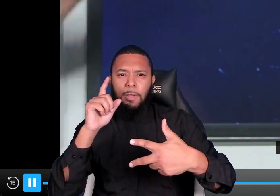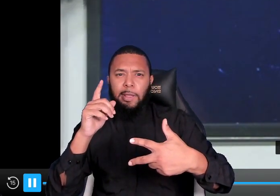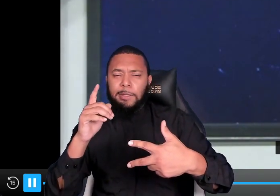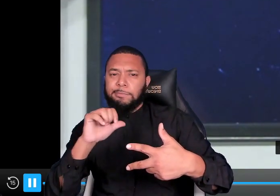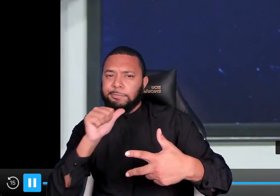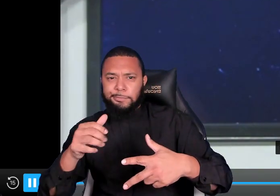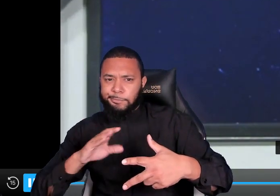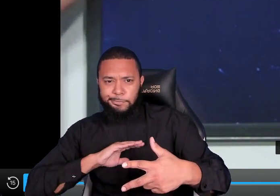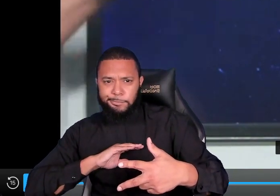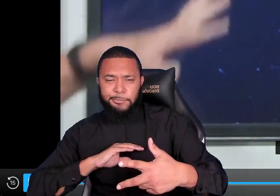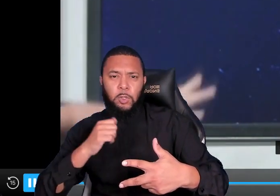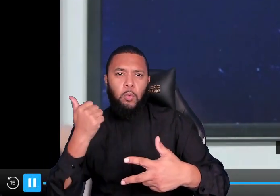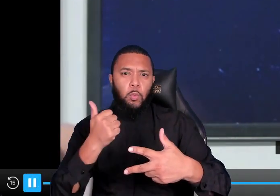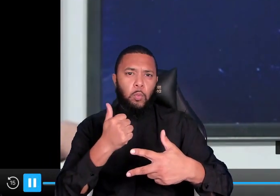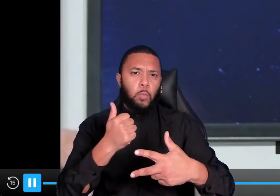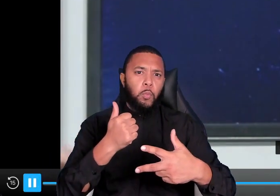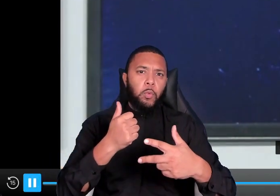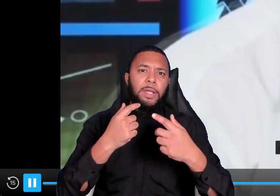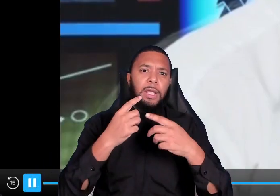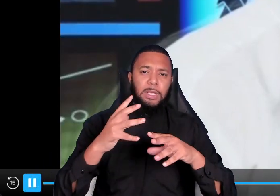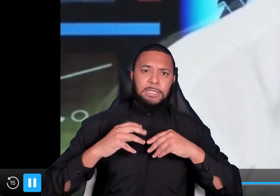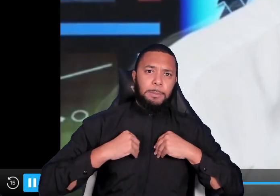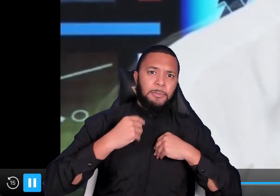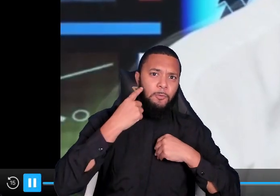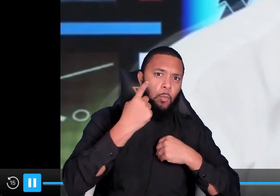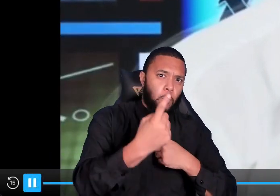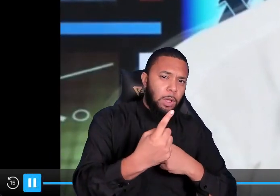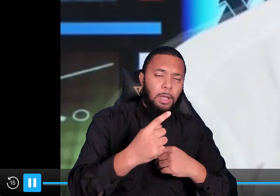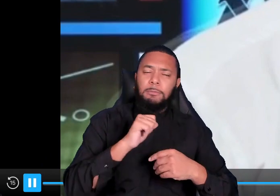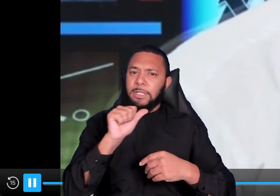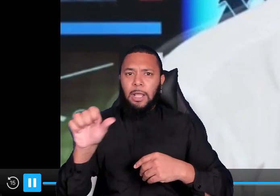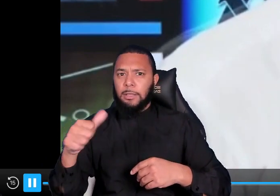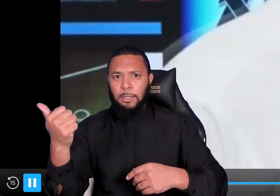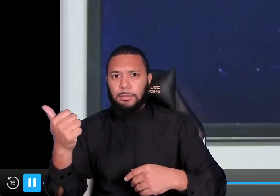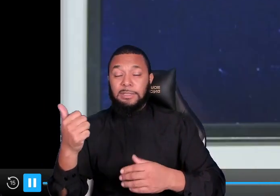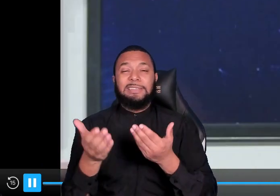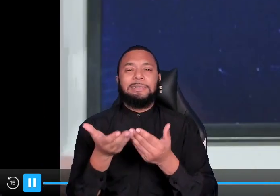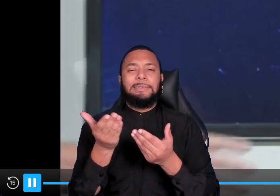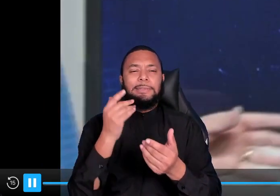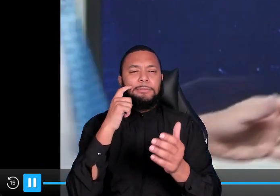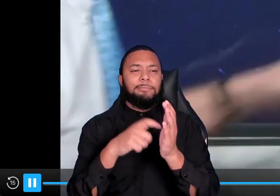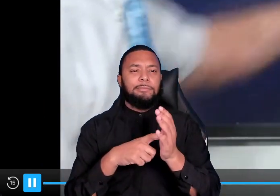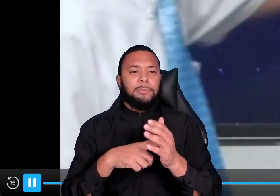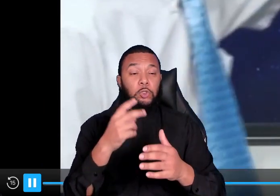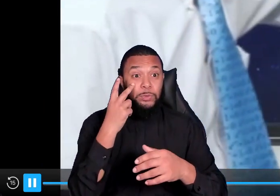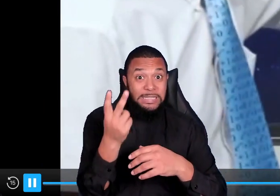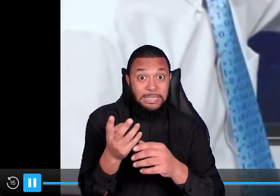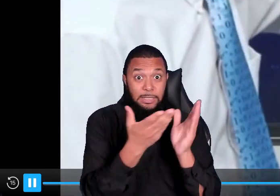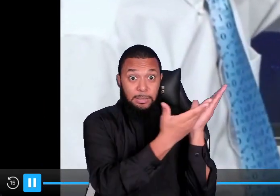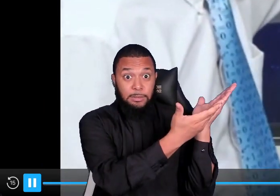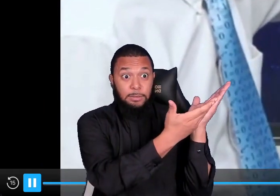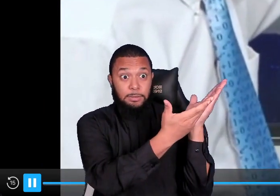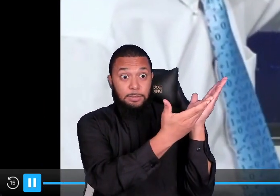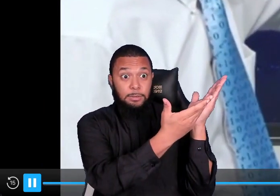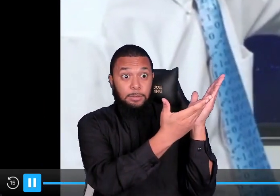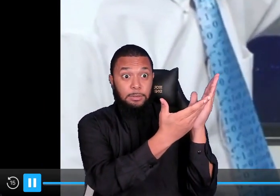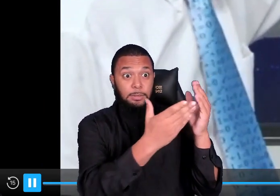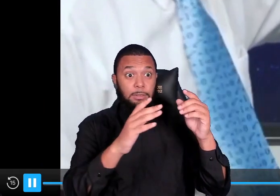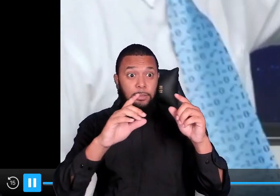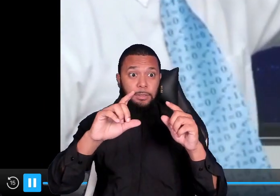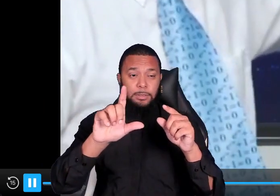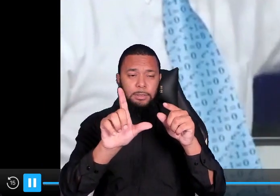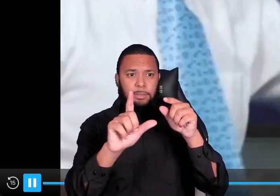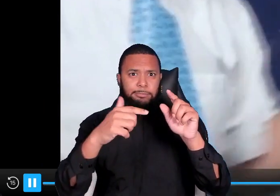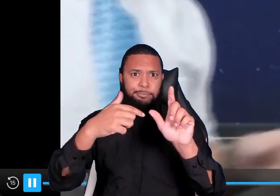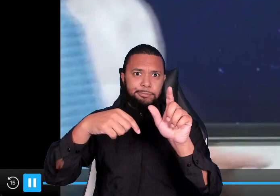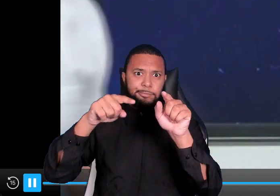which ones make one of them true and the other one false. It's very easy to tell. Notice that these points up here in this little